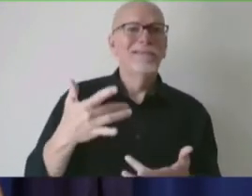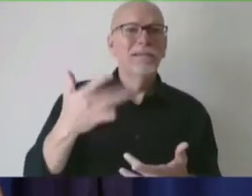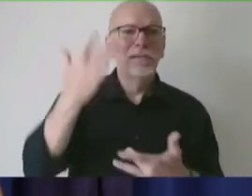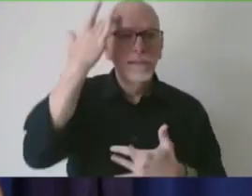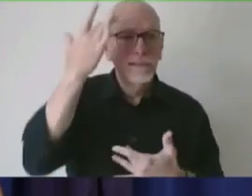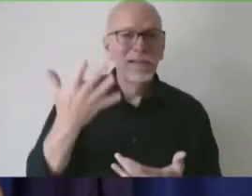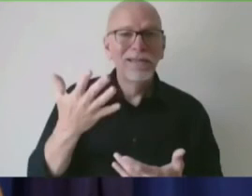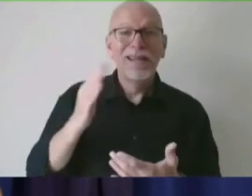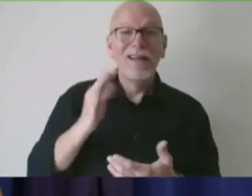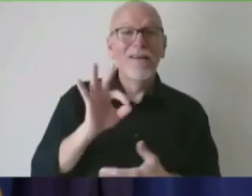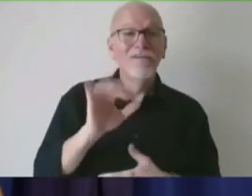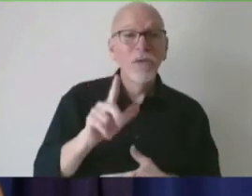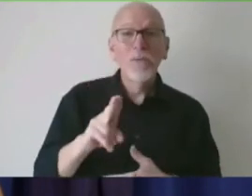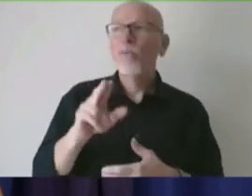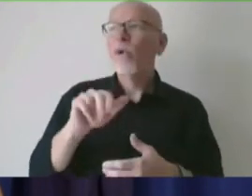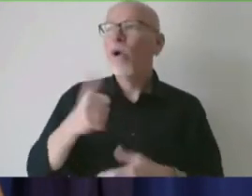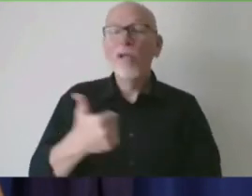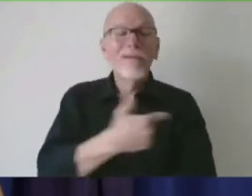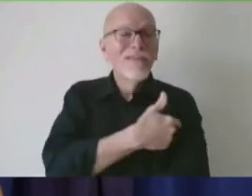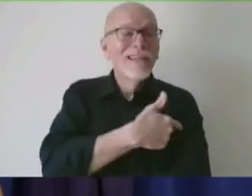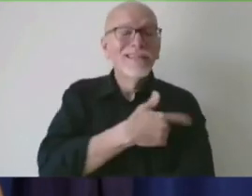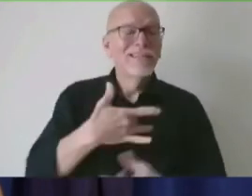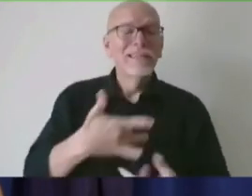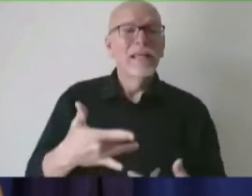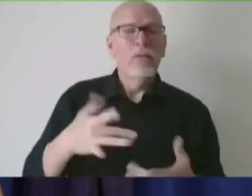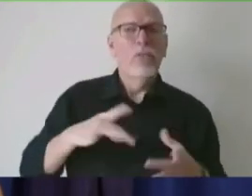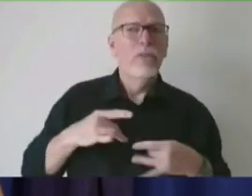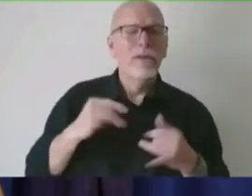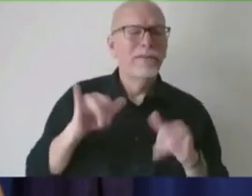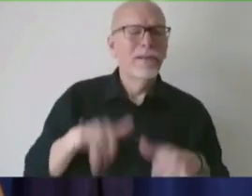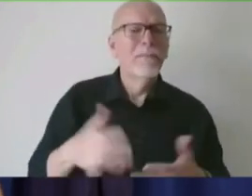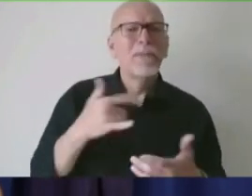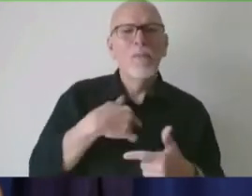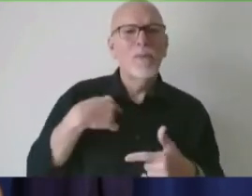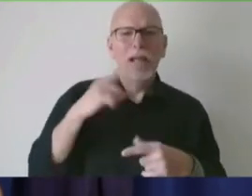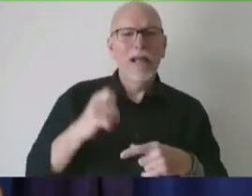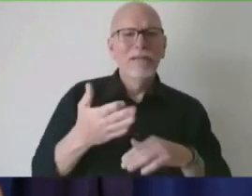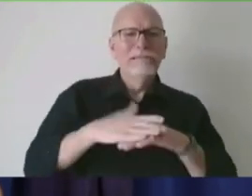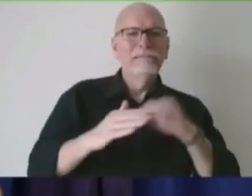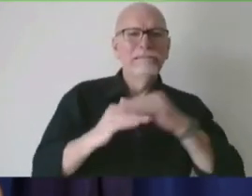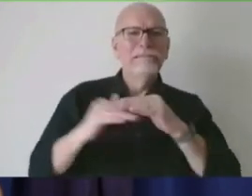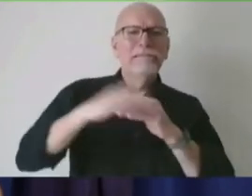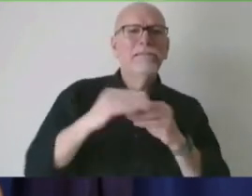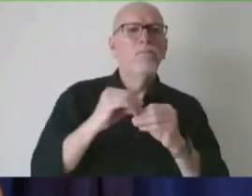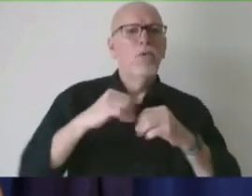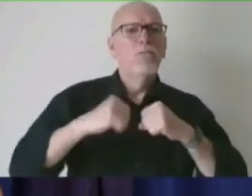or any other vaccines we get. And that's why we need to layer protection with them. But